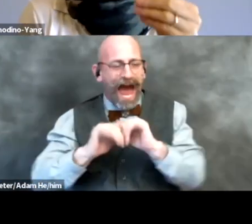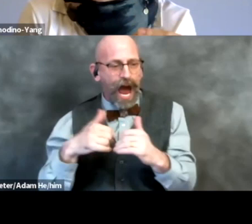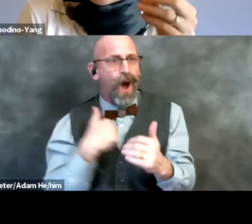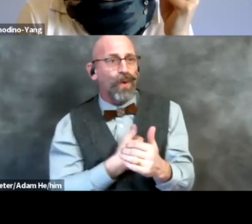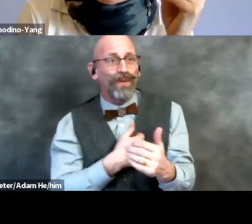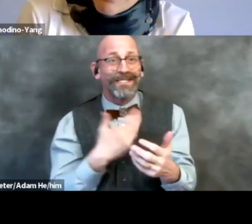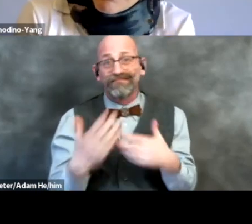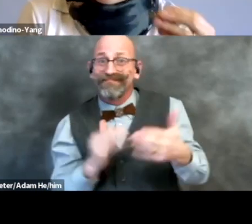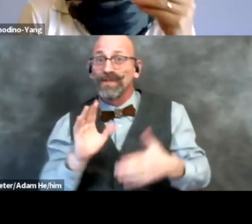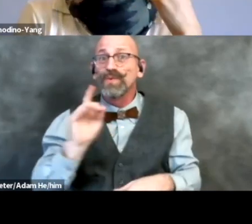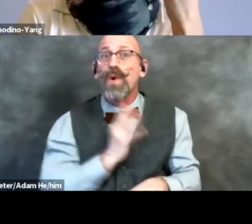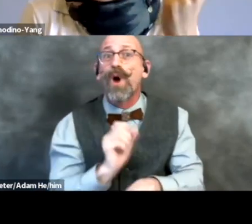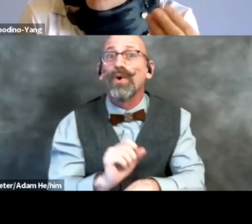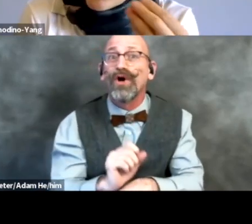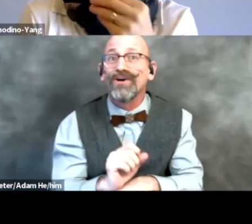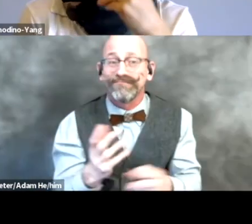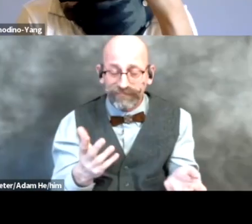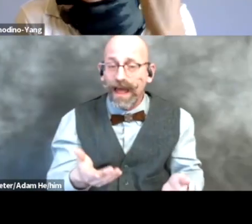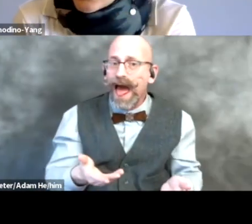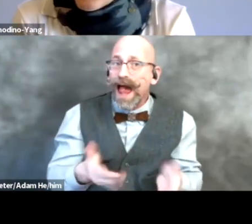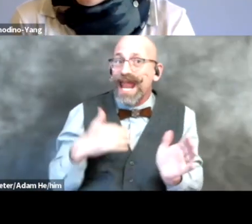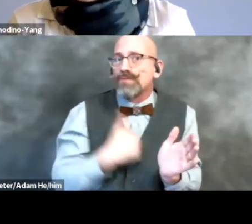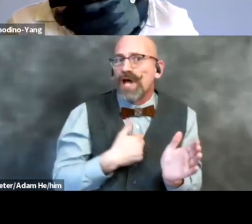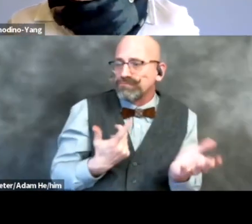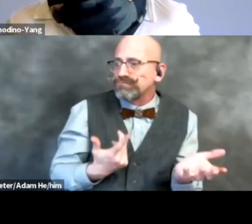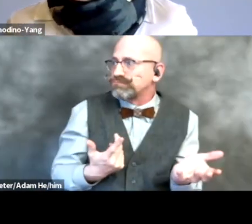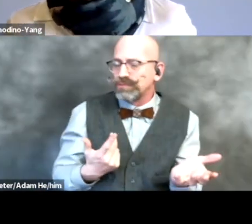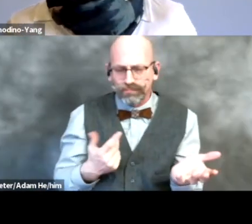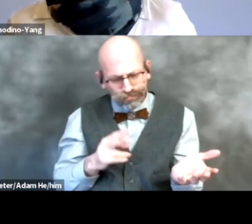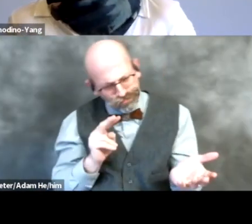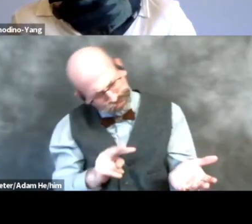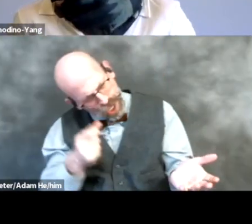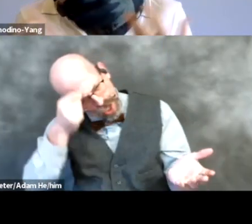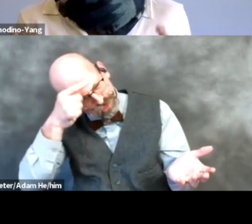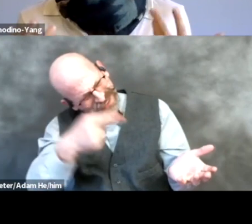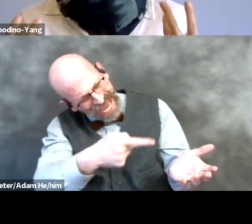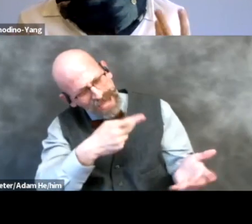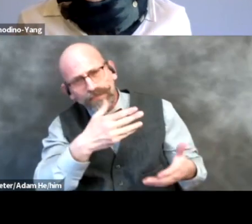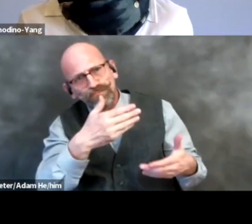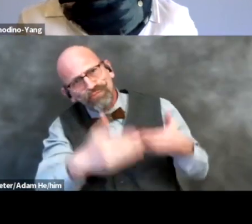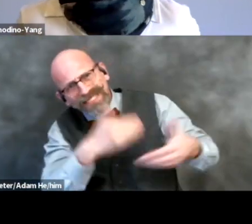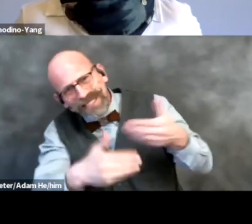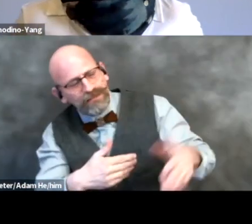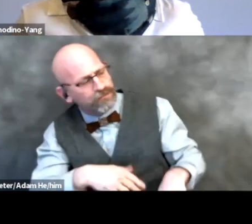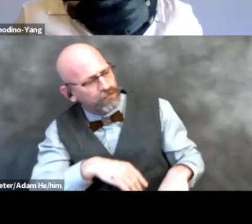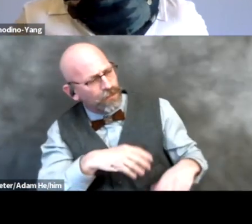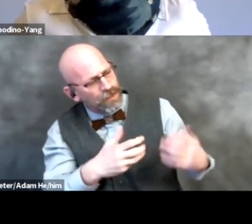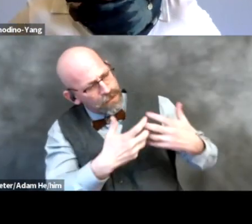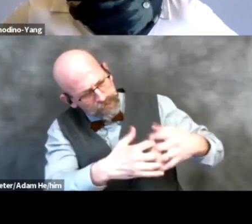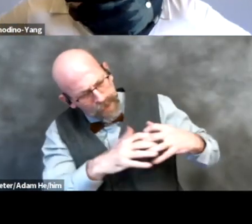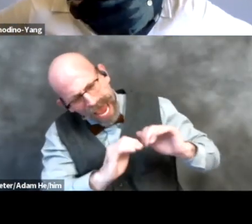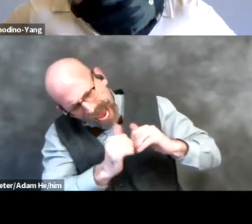to understand mechanisms, processes, but we need to remember that when we're in